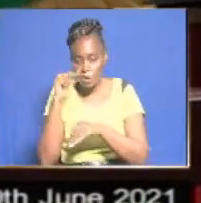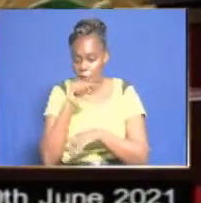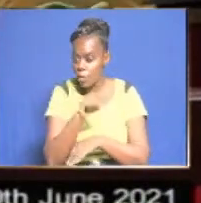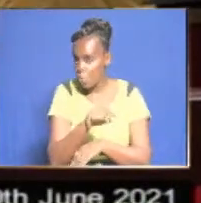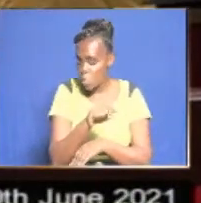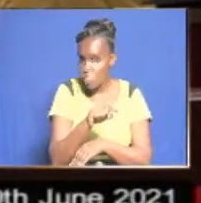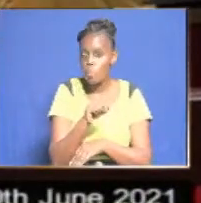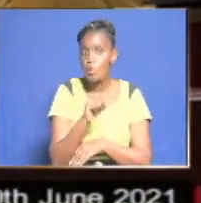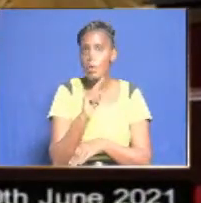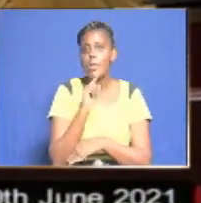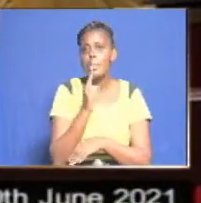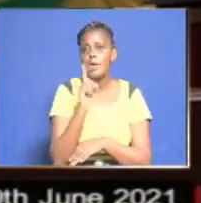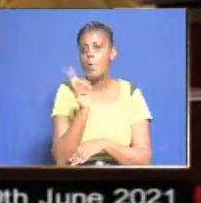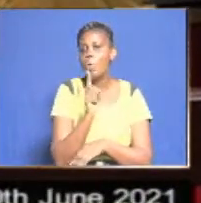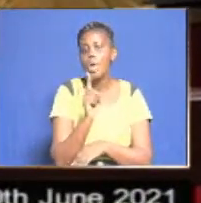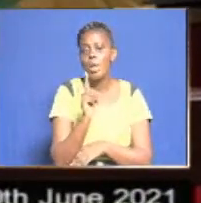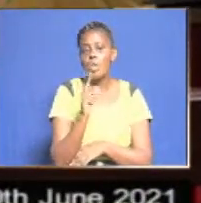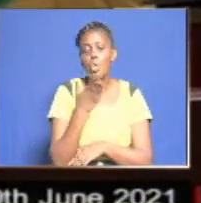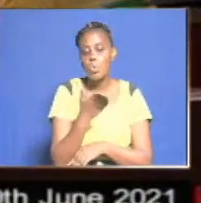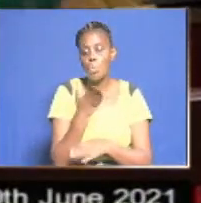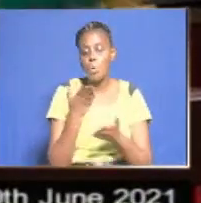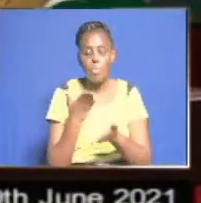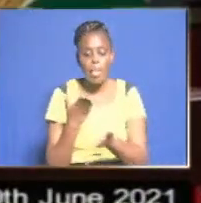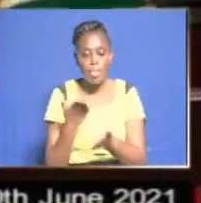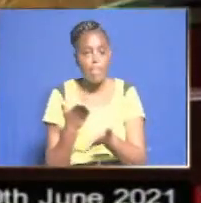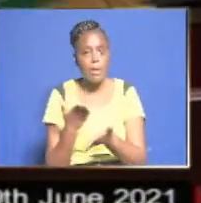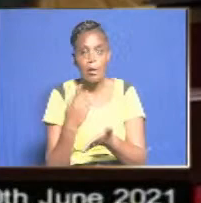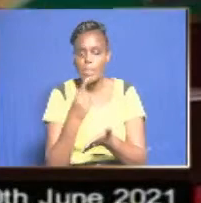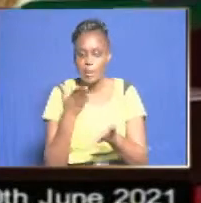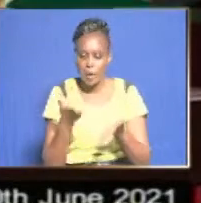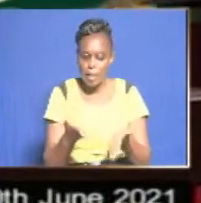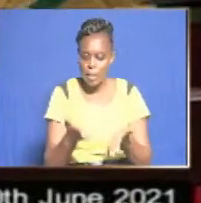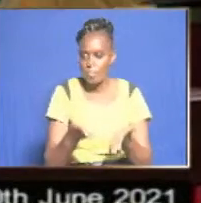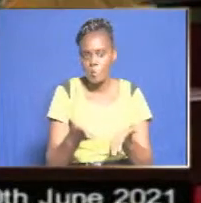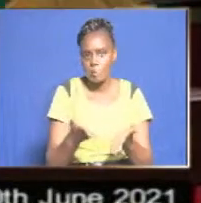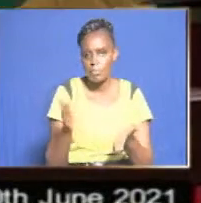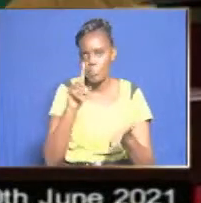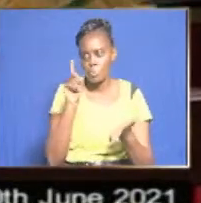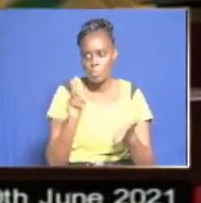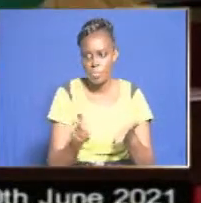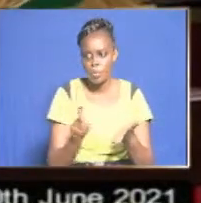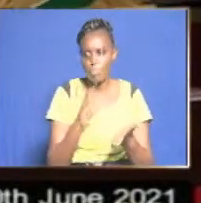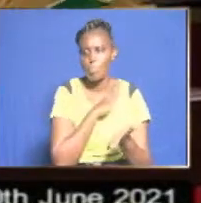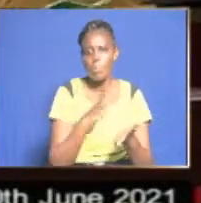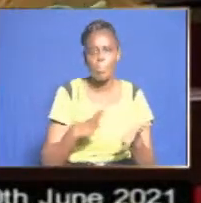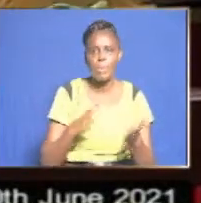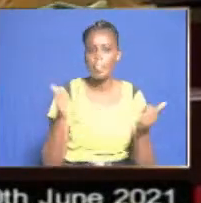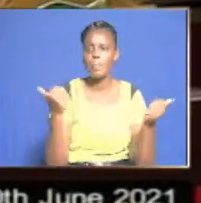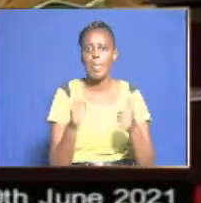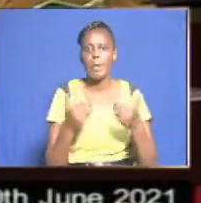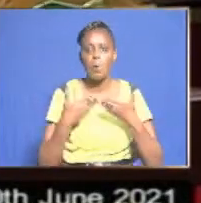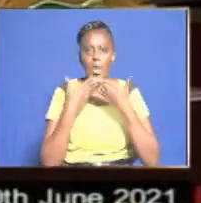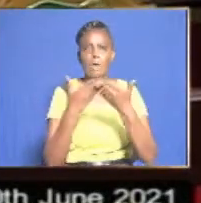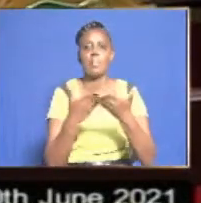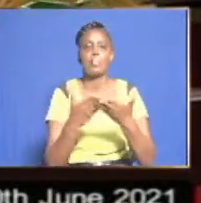is you are available. Now you come here and start saying that the committee has not responded.